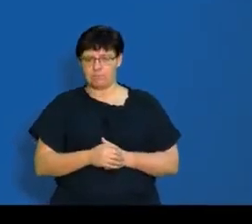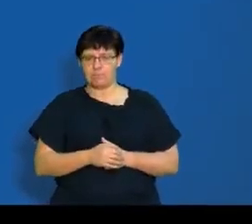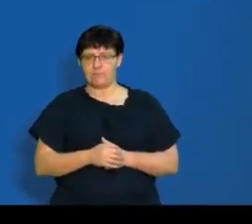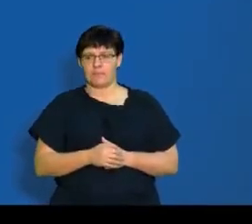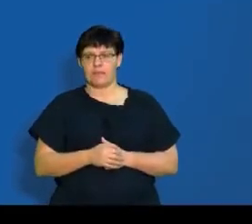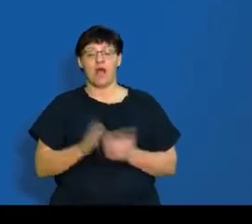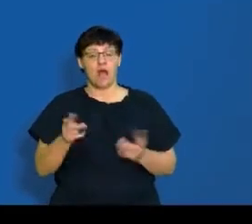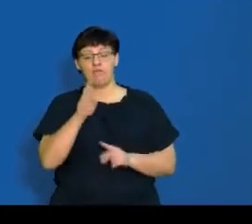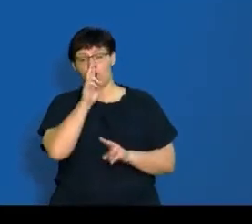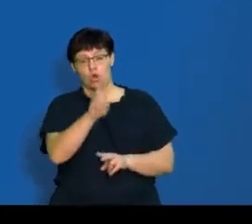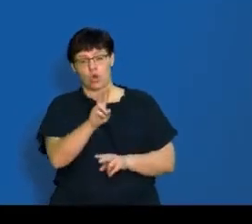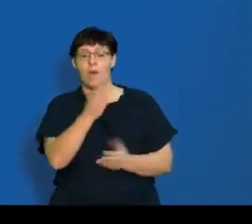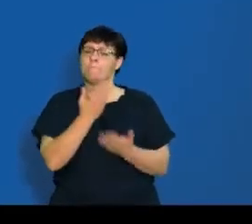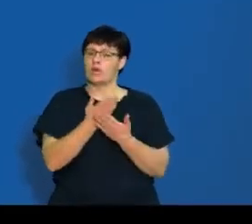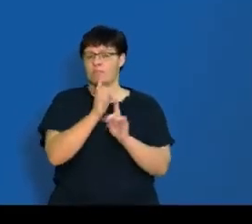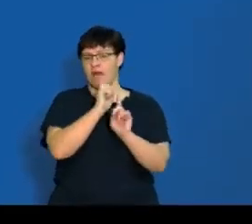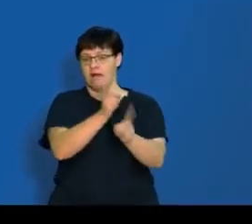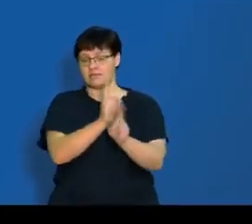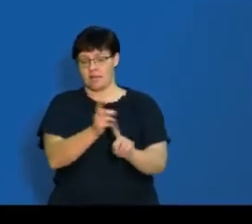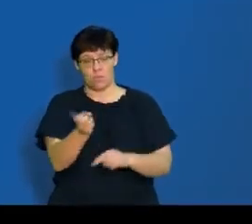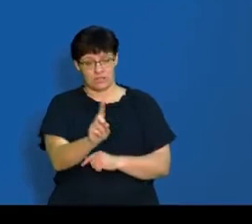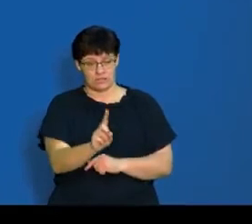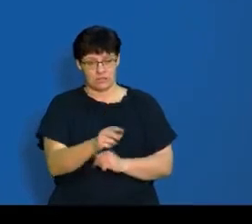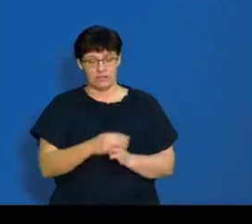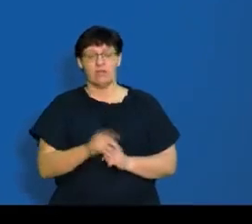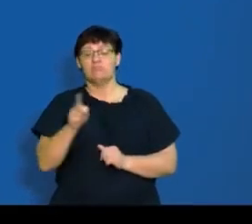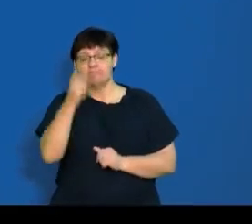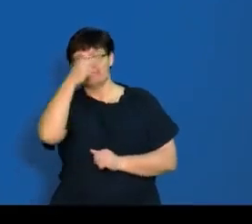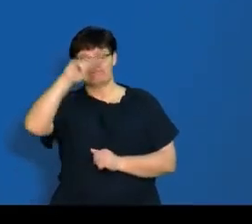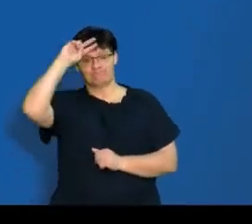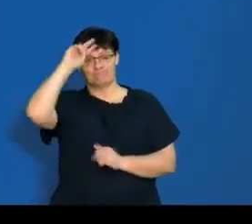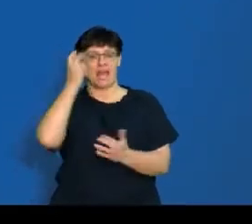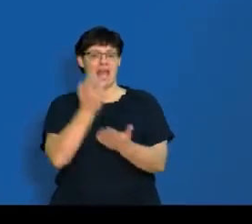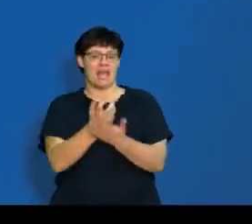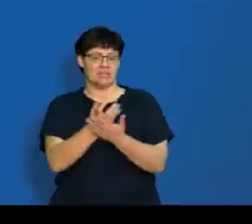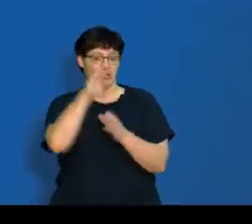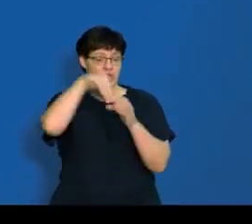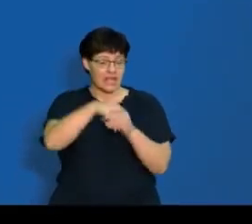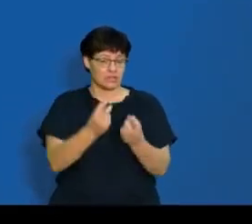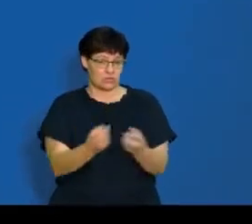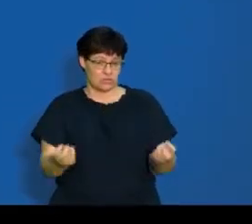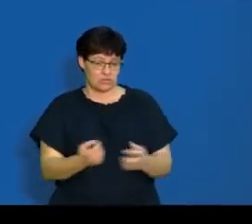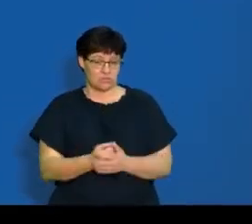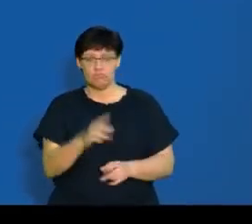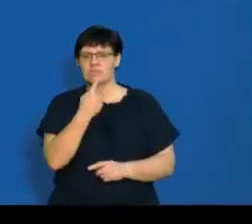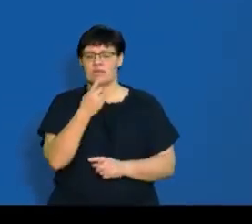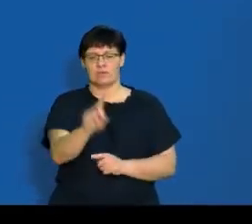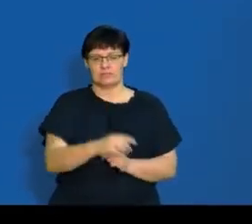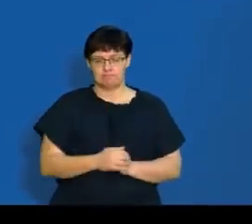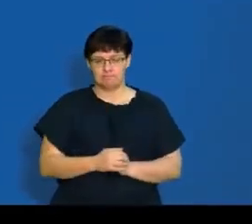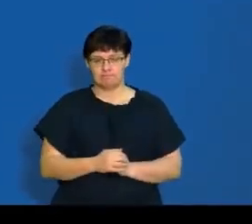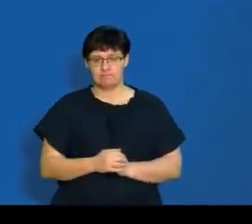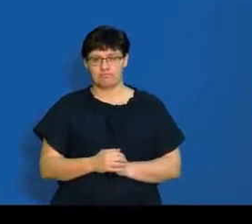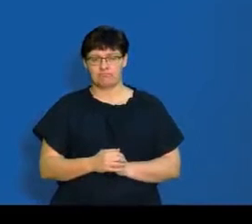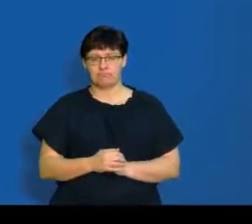So if you look at the possible answers here, this is where you're interpreting the evidence in the source. So you can say